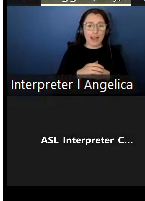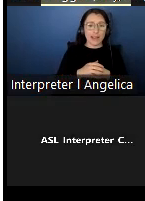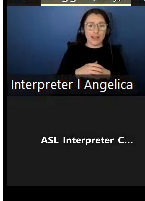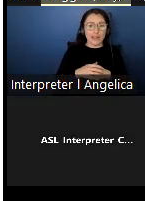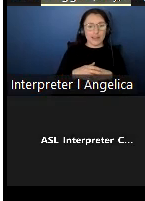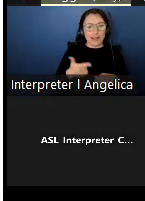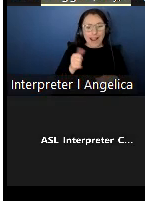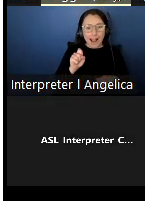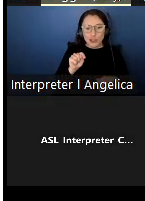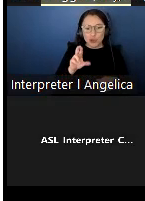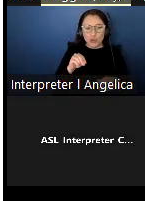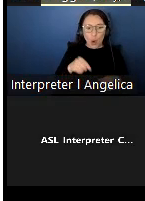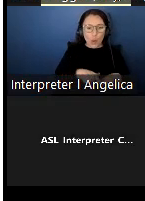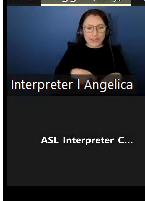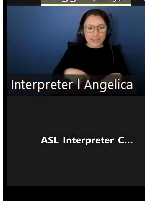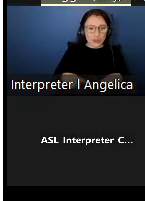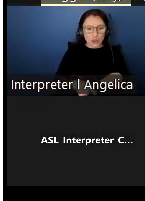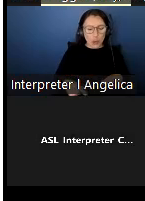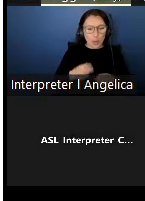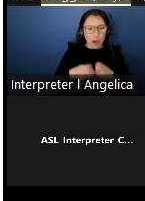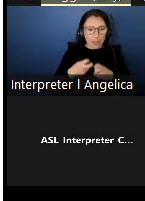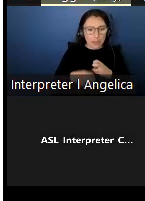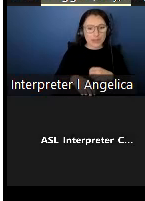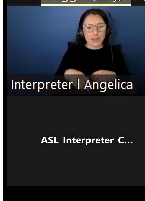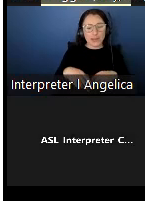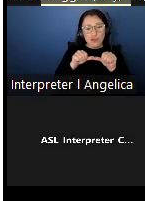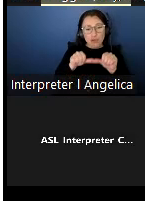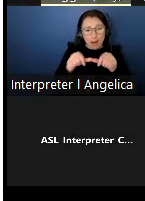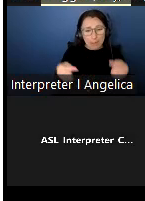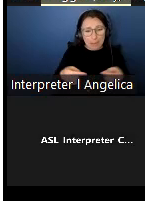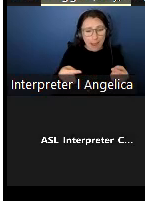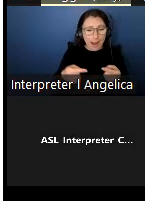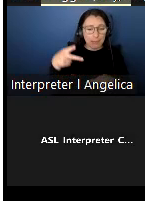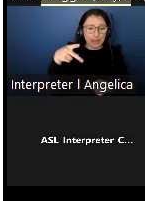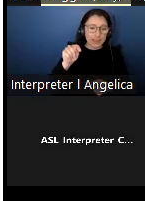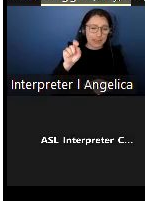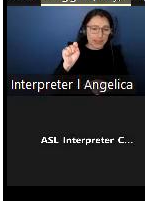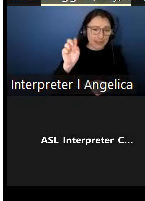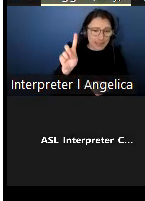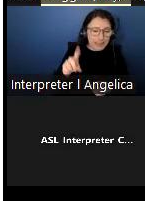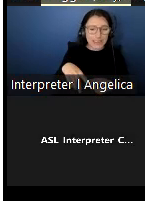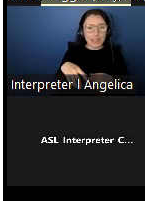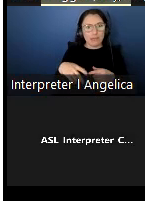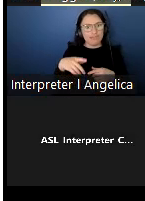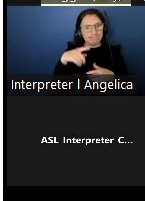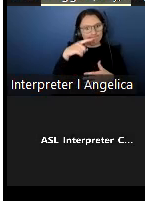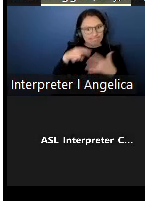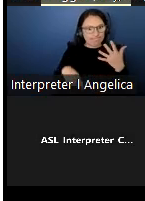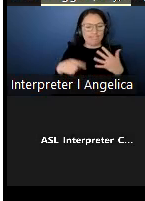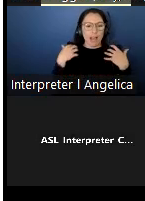problems, chronic pain, autoimmune disorders, post-traumatic stress disorder. These health